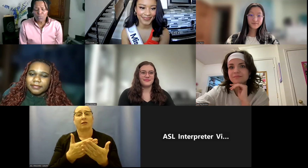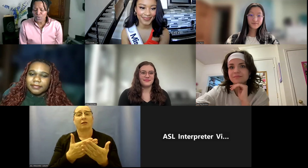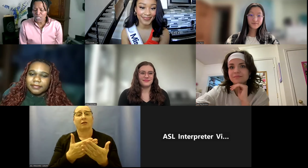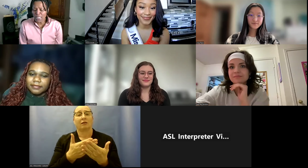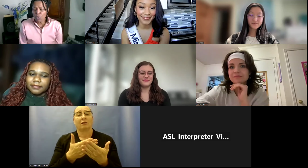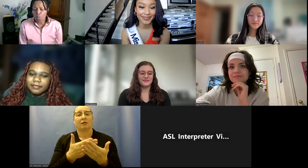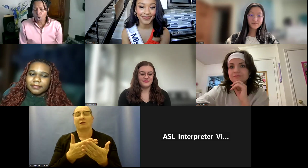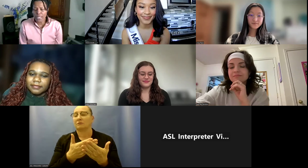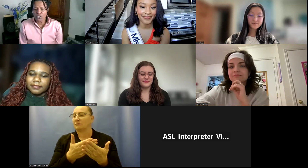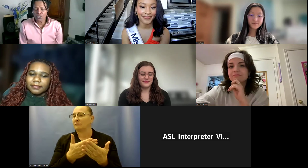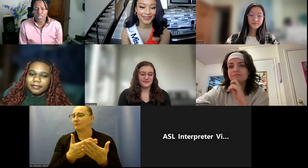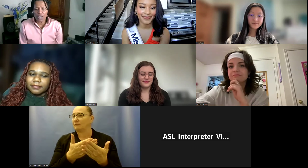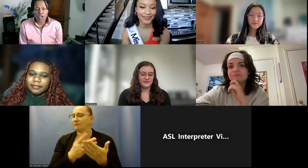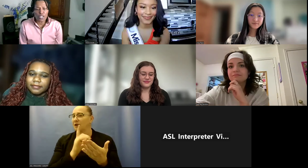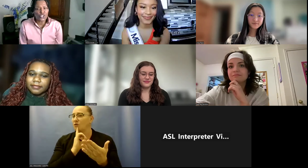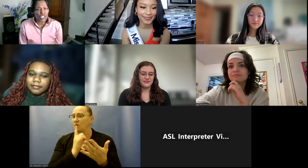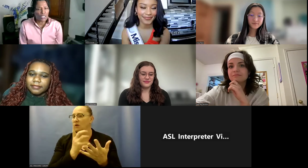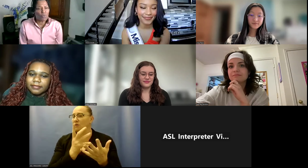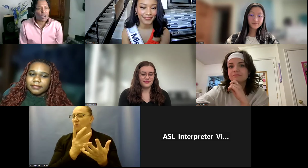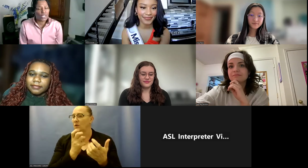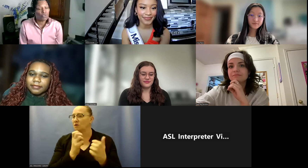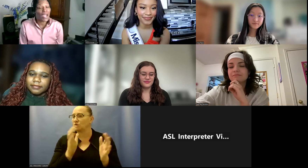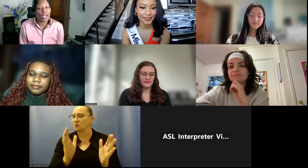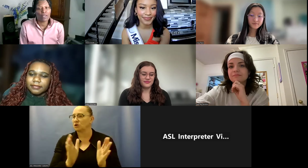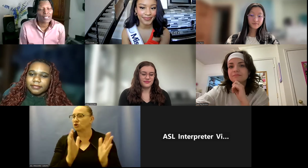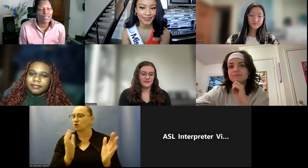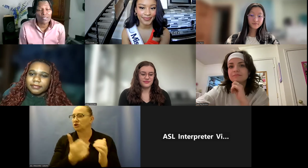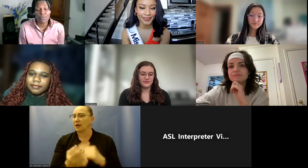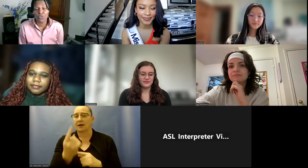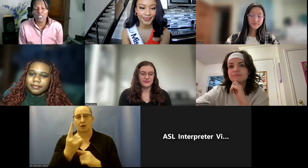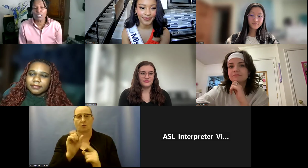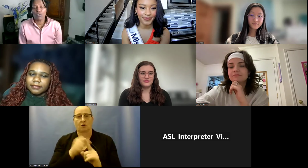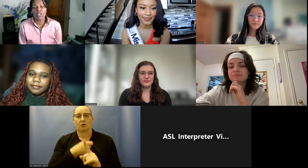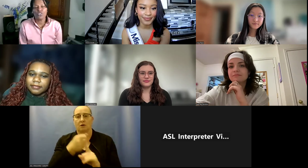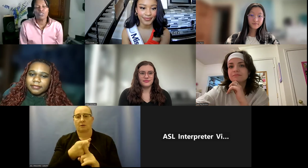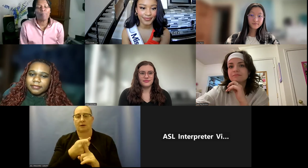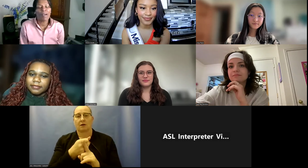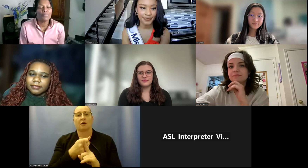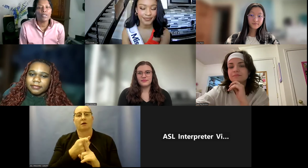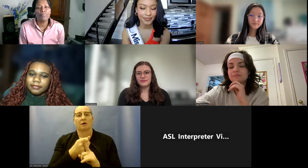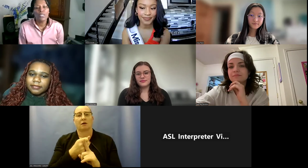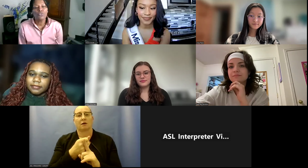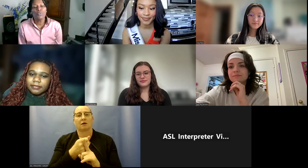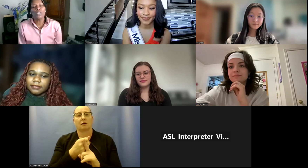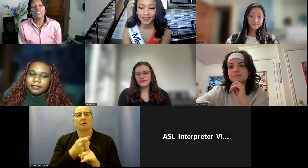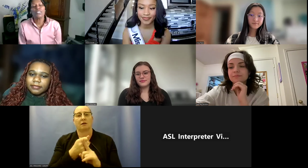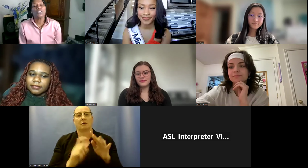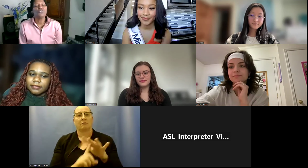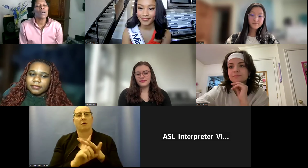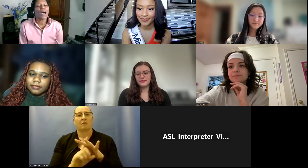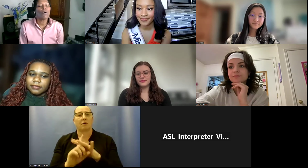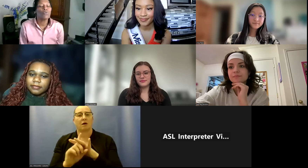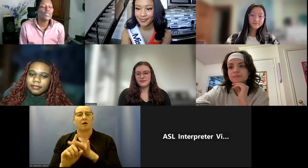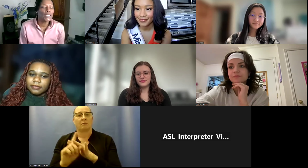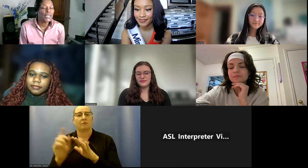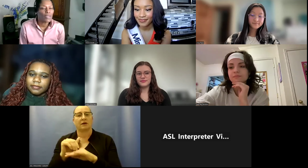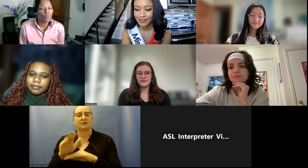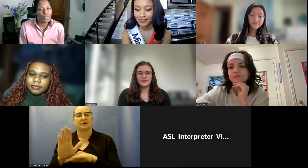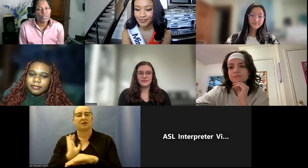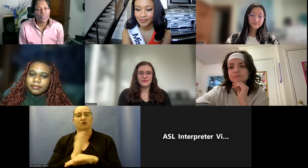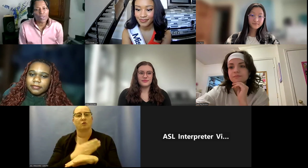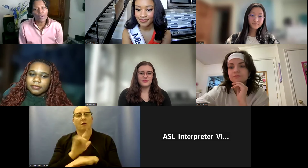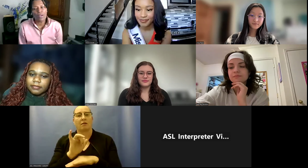I really want to encourage anyone who because I've seen some really good questions that pop up, to really send it to our